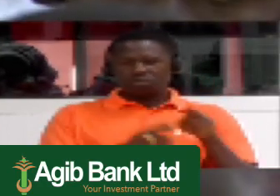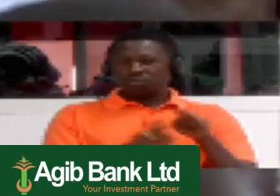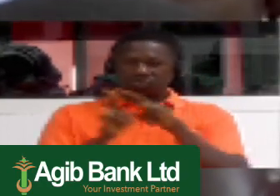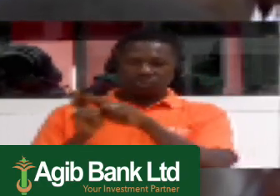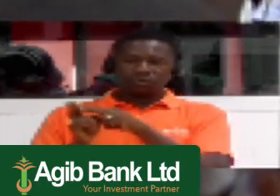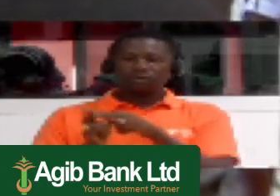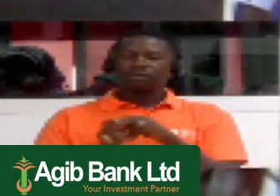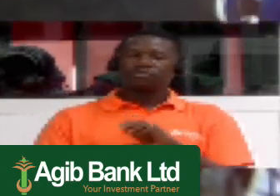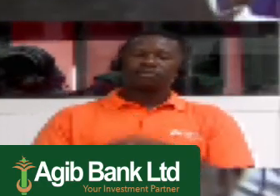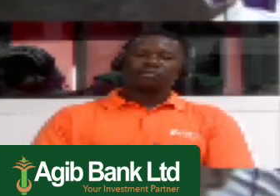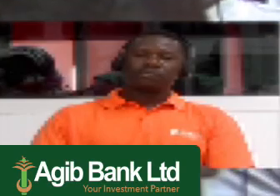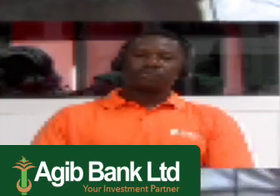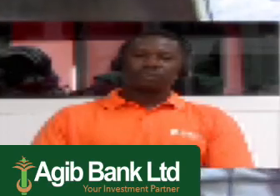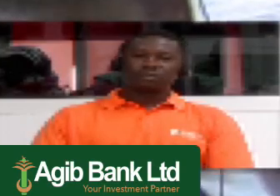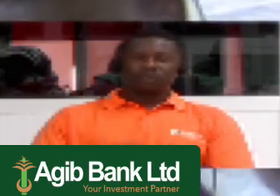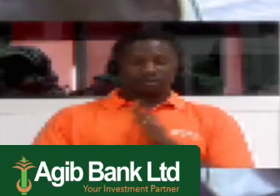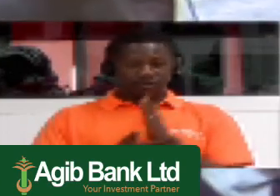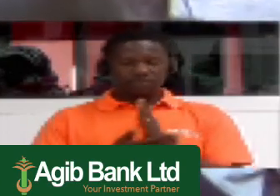point,